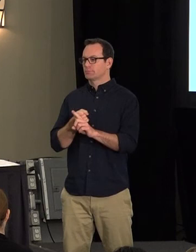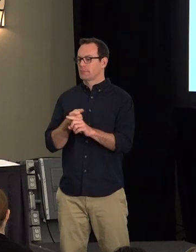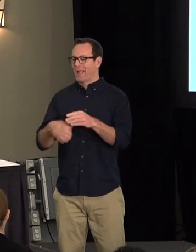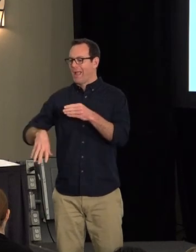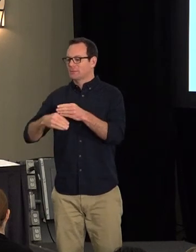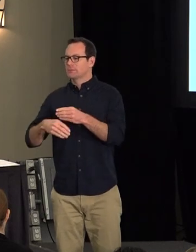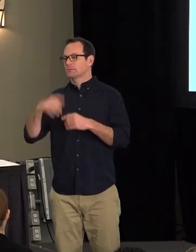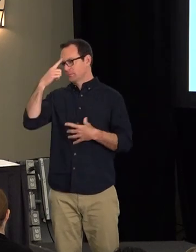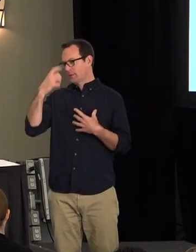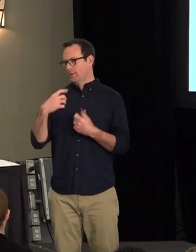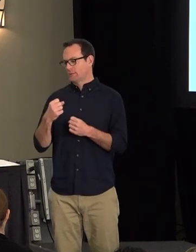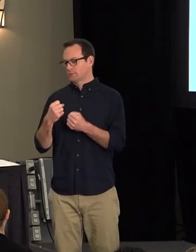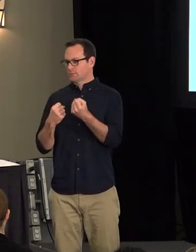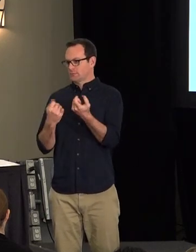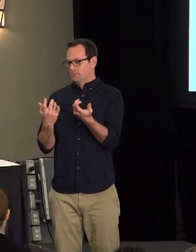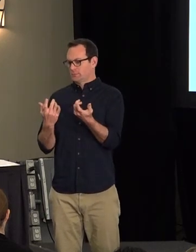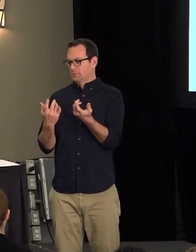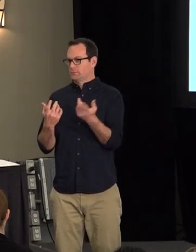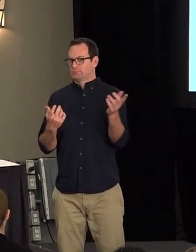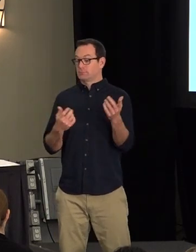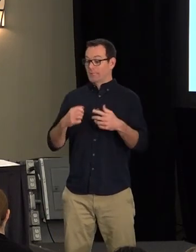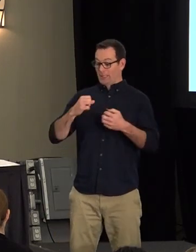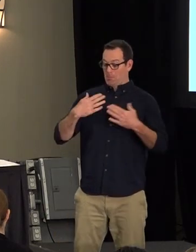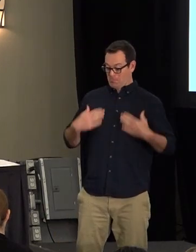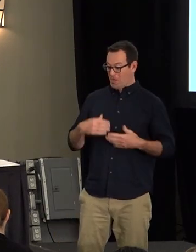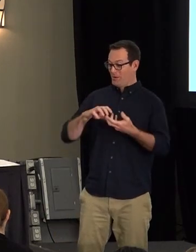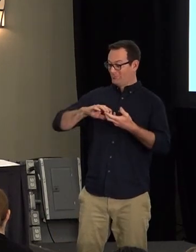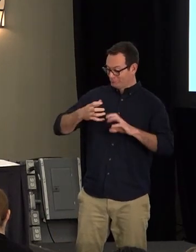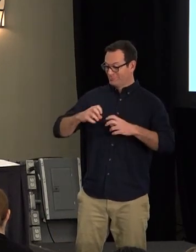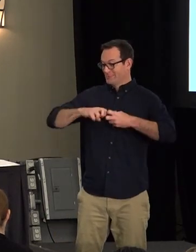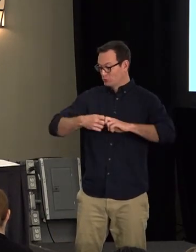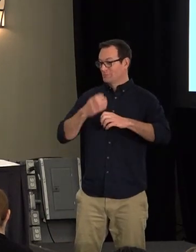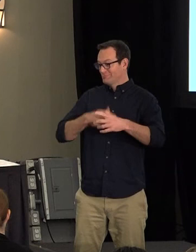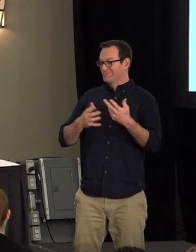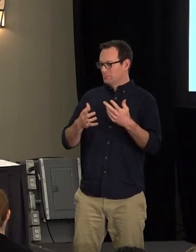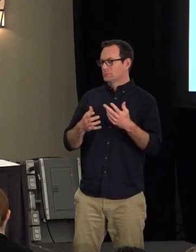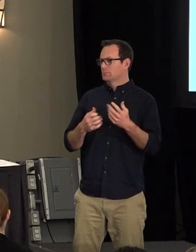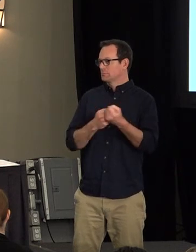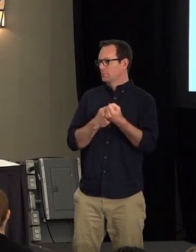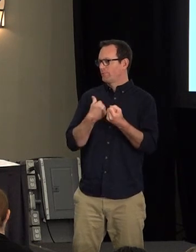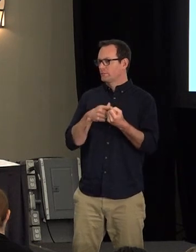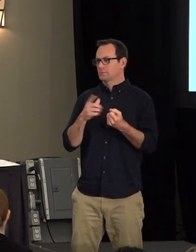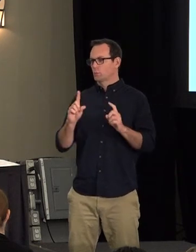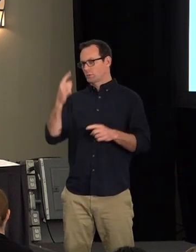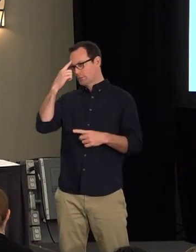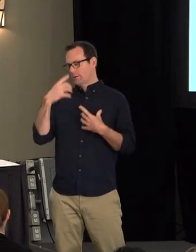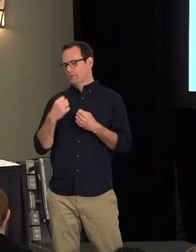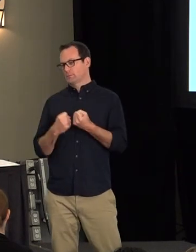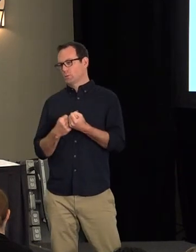on. And we have to learn to help ourselves and advocate. I advocated